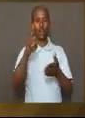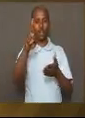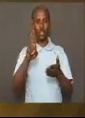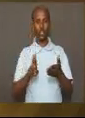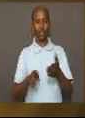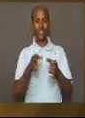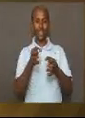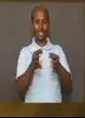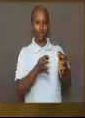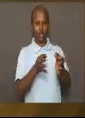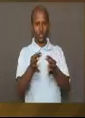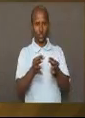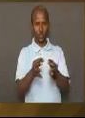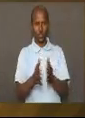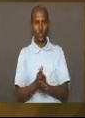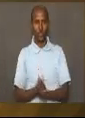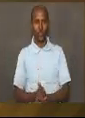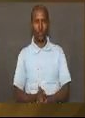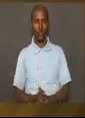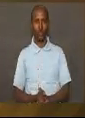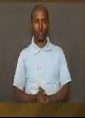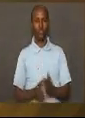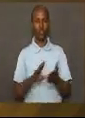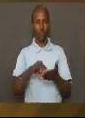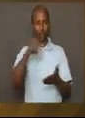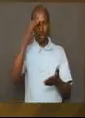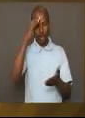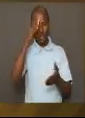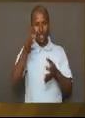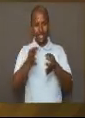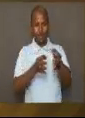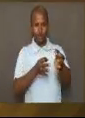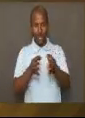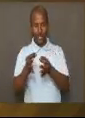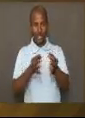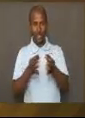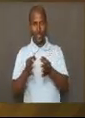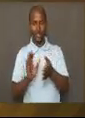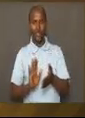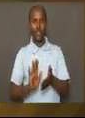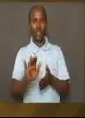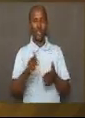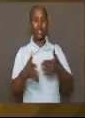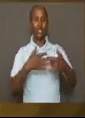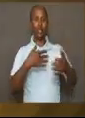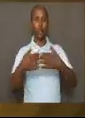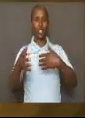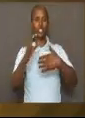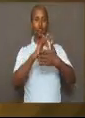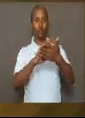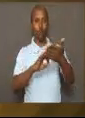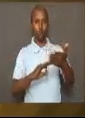rational expression. We learned to express them in their simplest